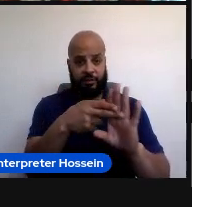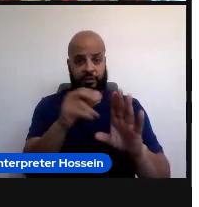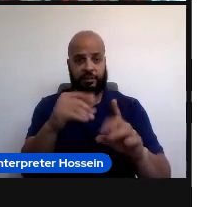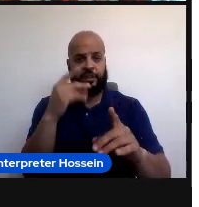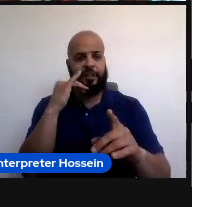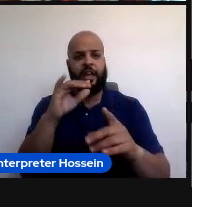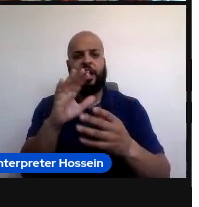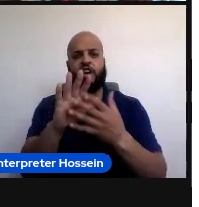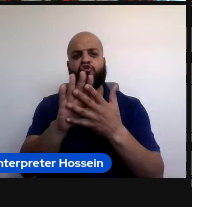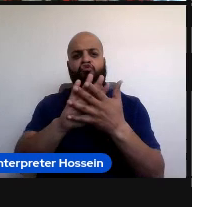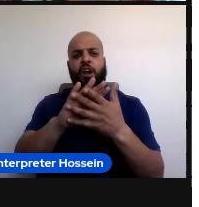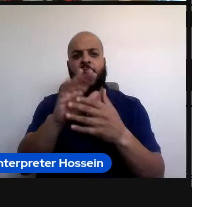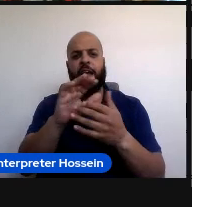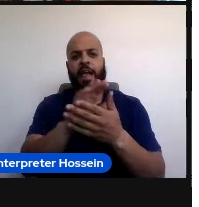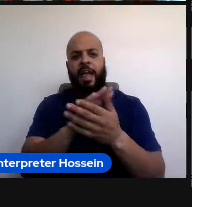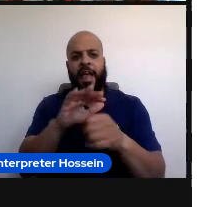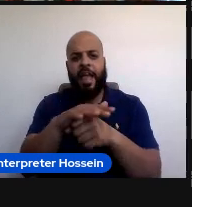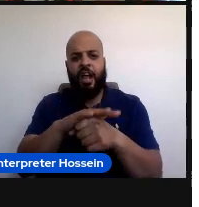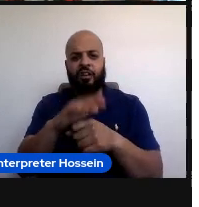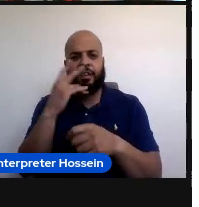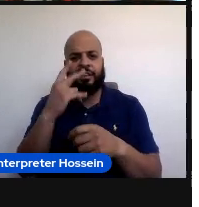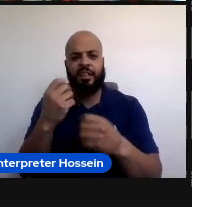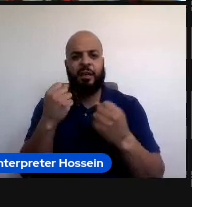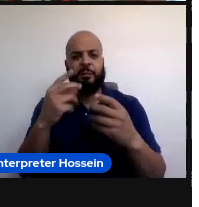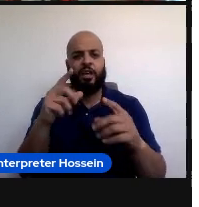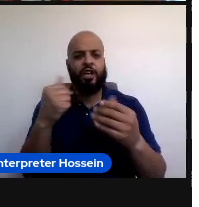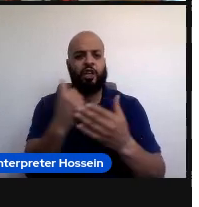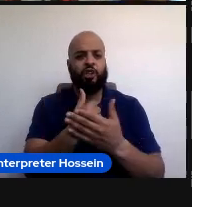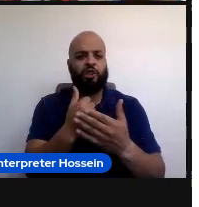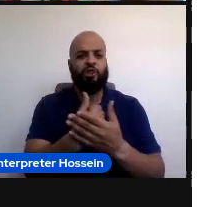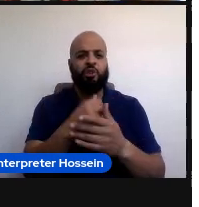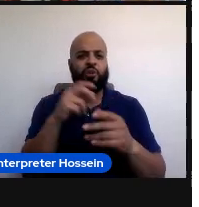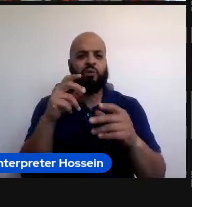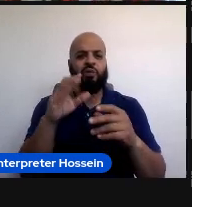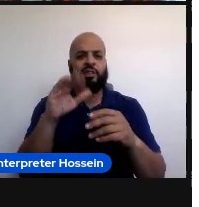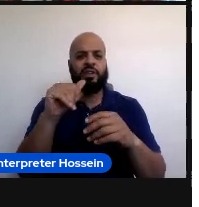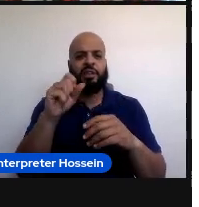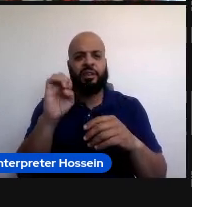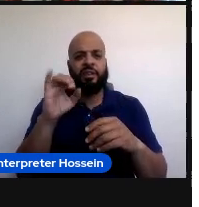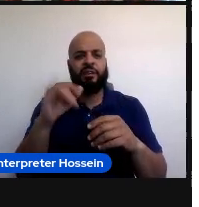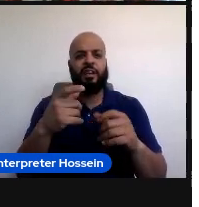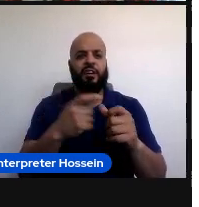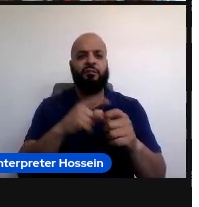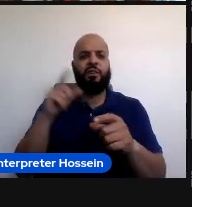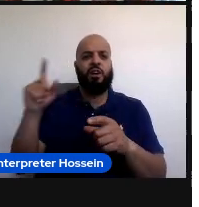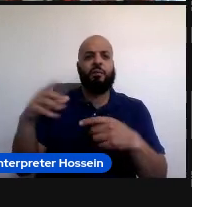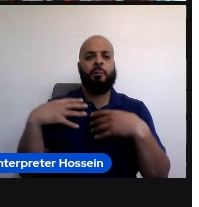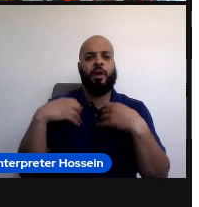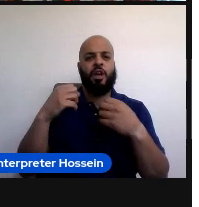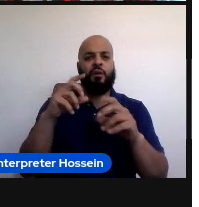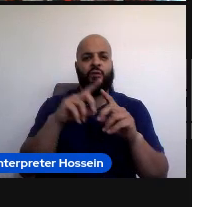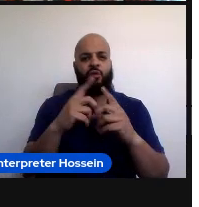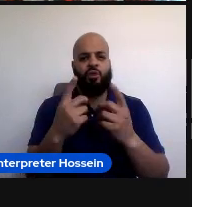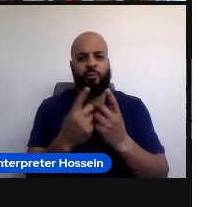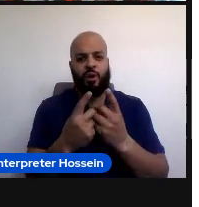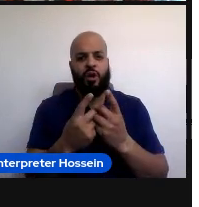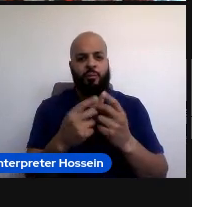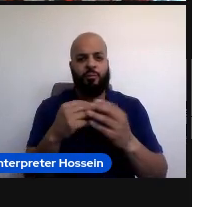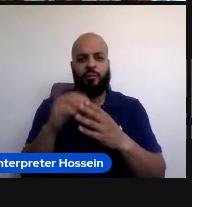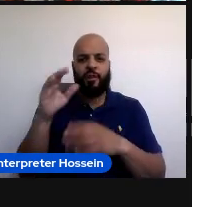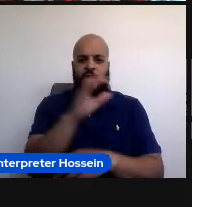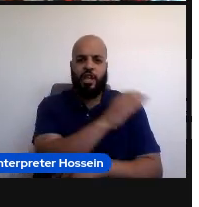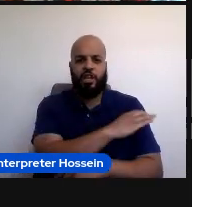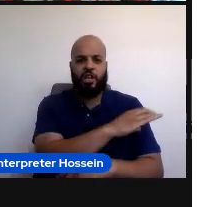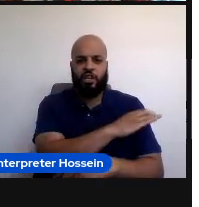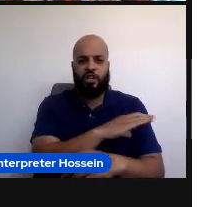can see the total number of new cases. This is coming from the dashboards from the health department and the clinical cases. And you can see what we